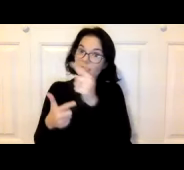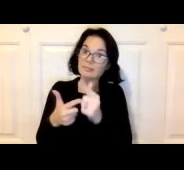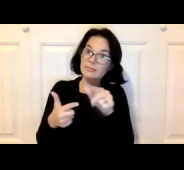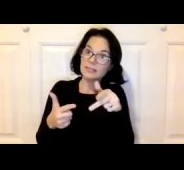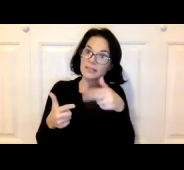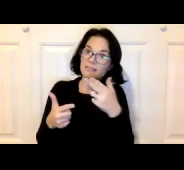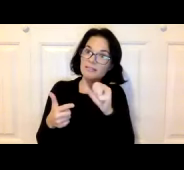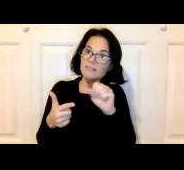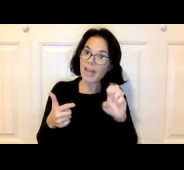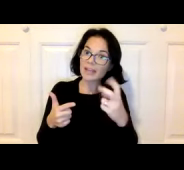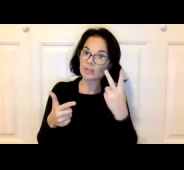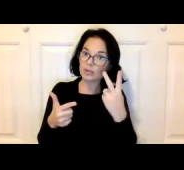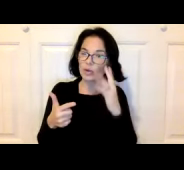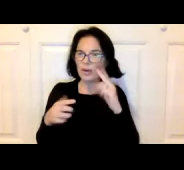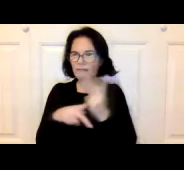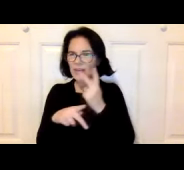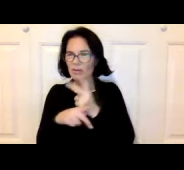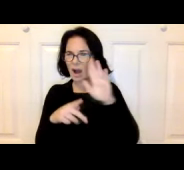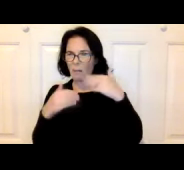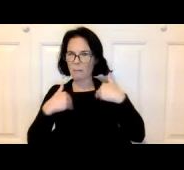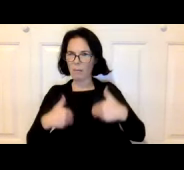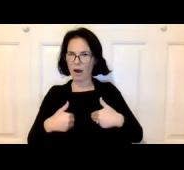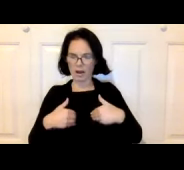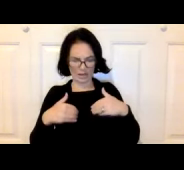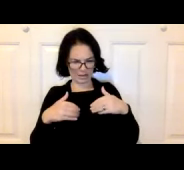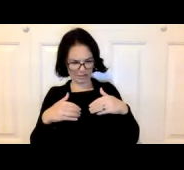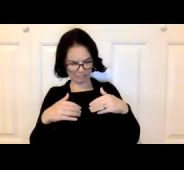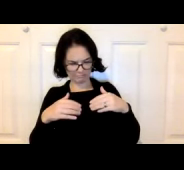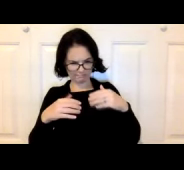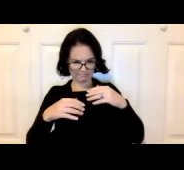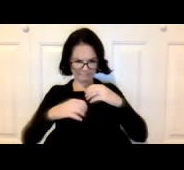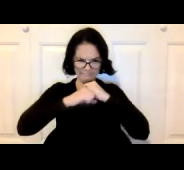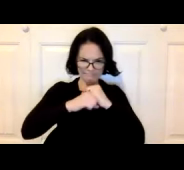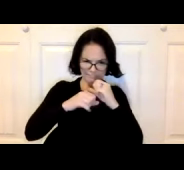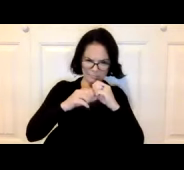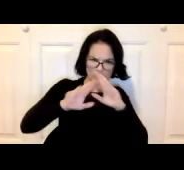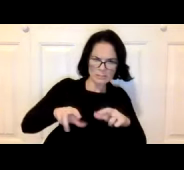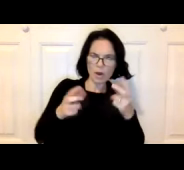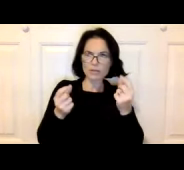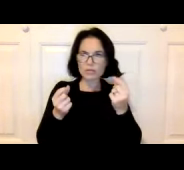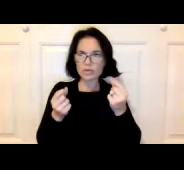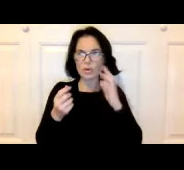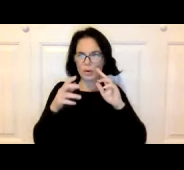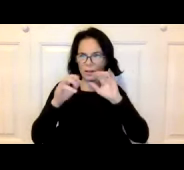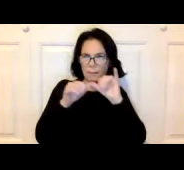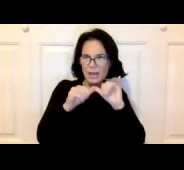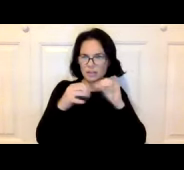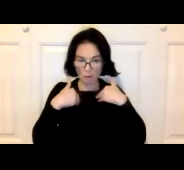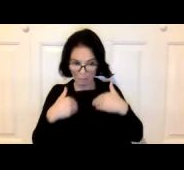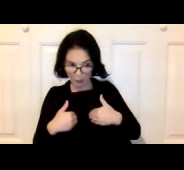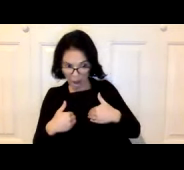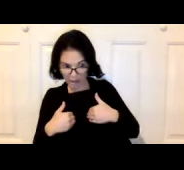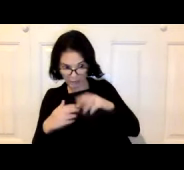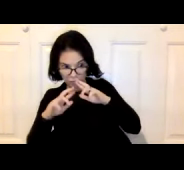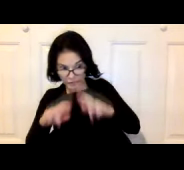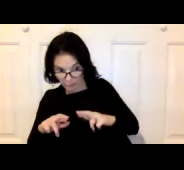response? So they measure the antibody levels for the vaccines to see whether or not your body is reacting to the vaccine and doing